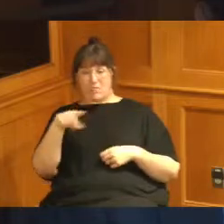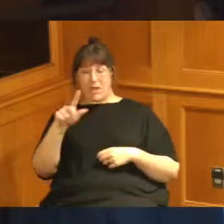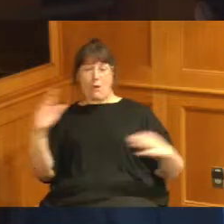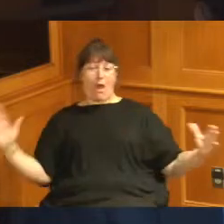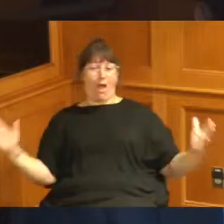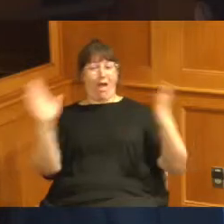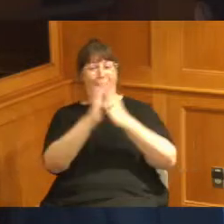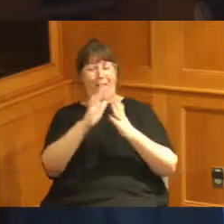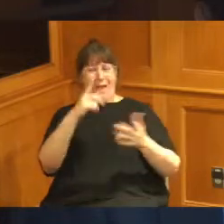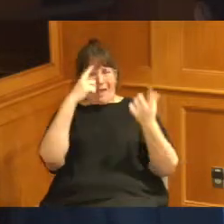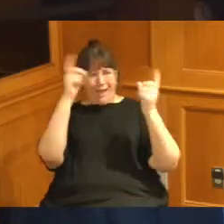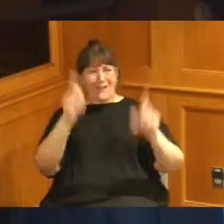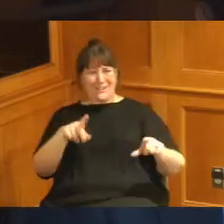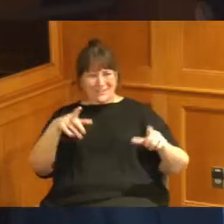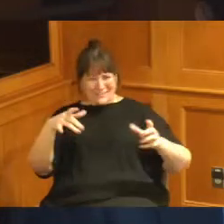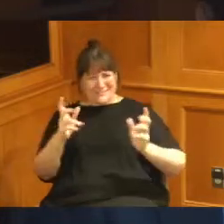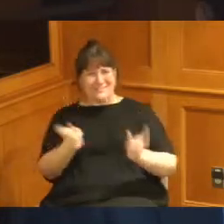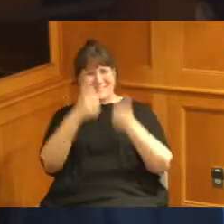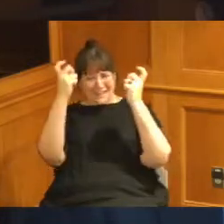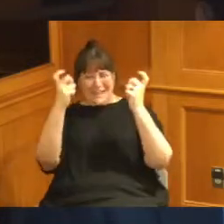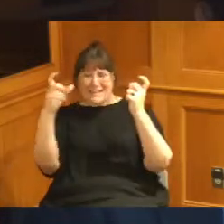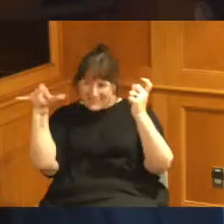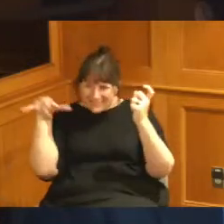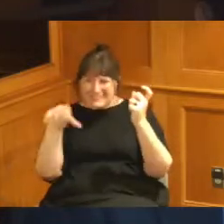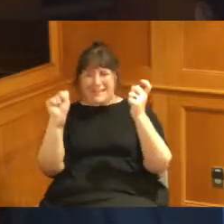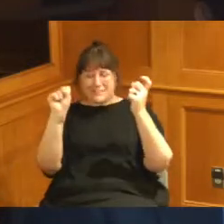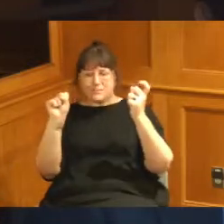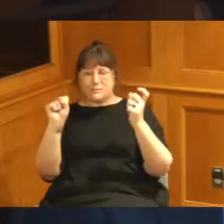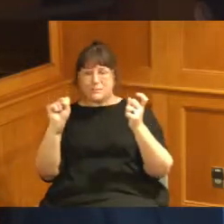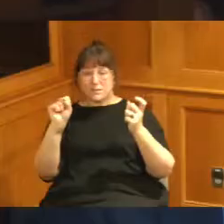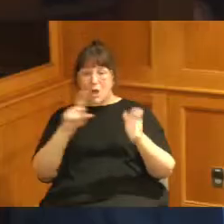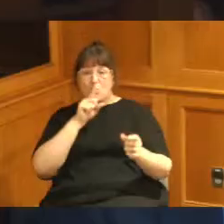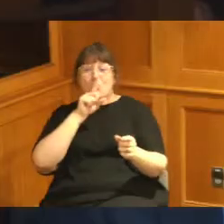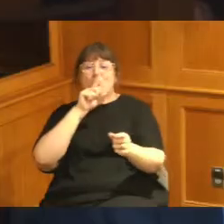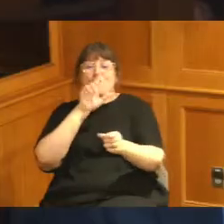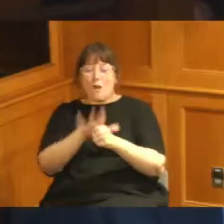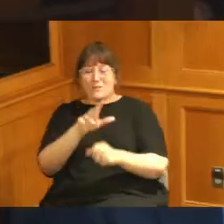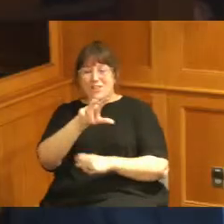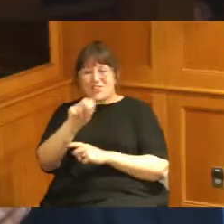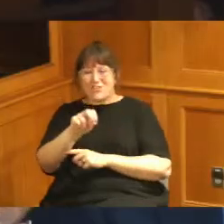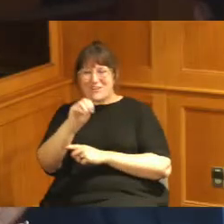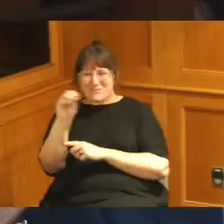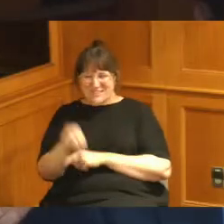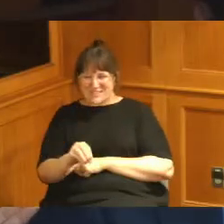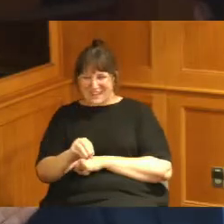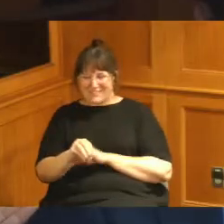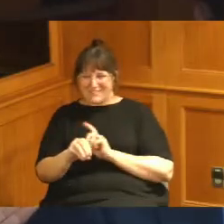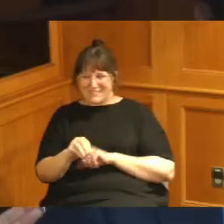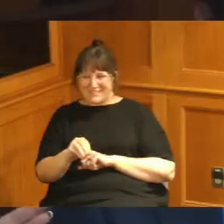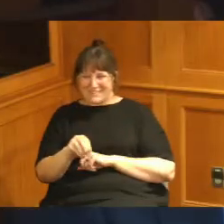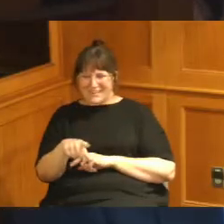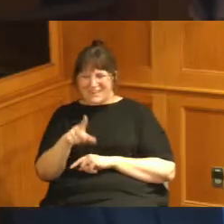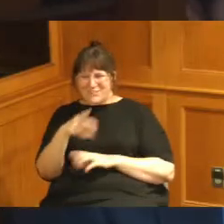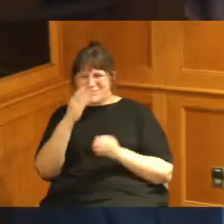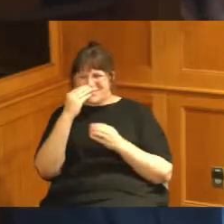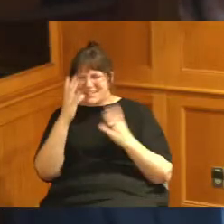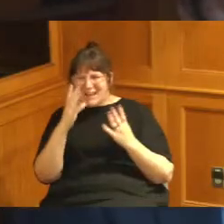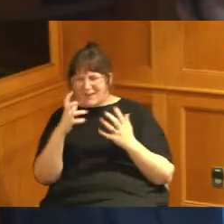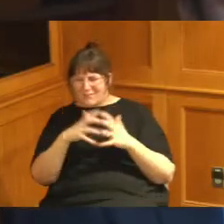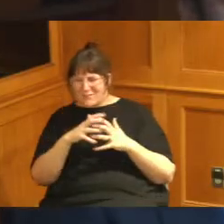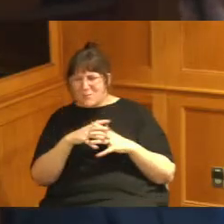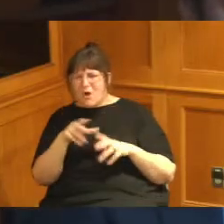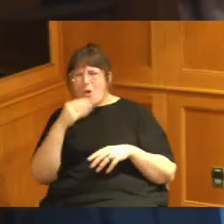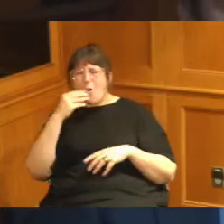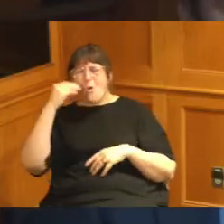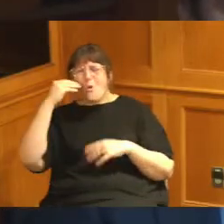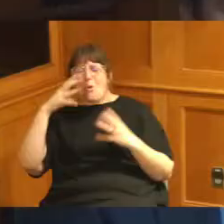were jumping, we got it done, and they were promised 30%. If you didn't care about football, you as a homeowner